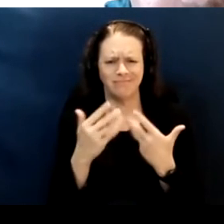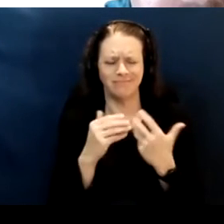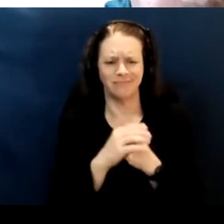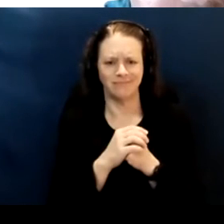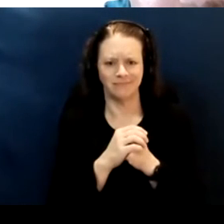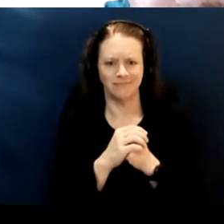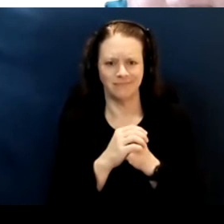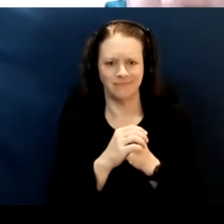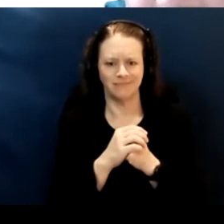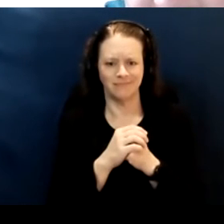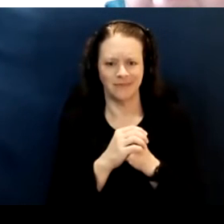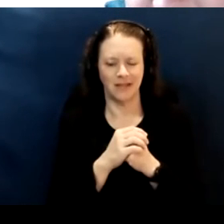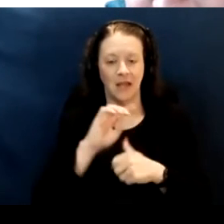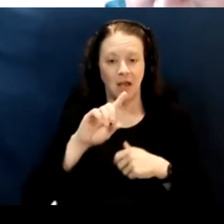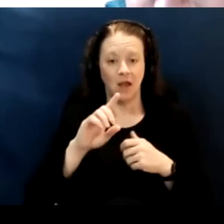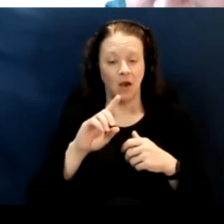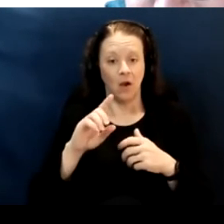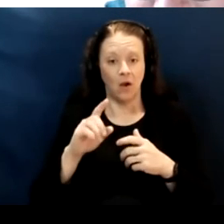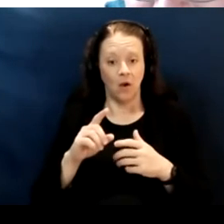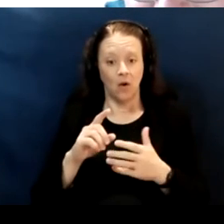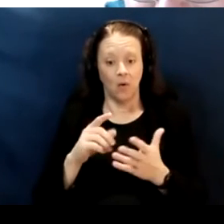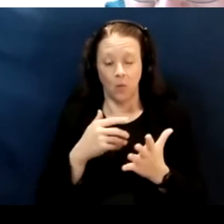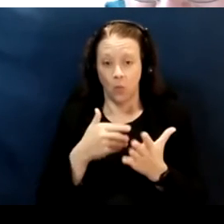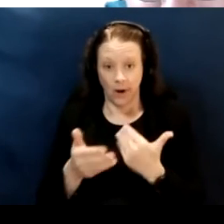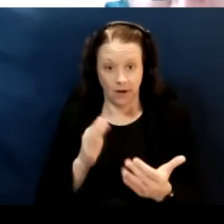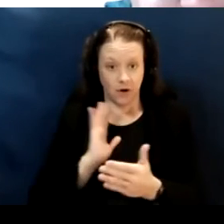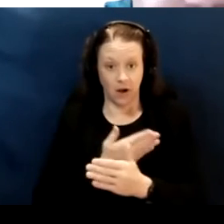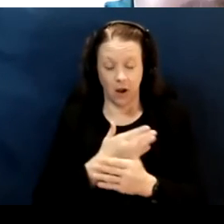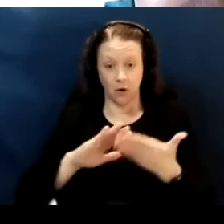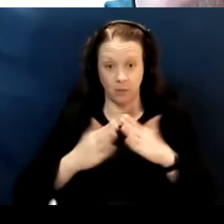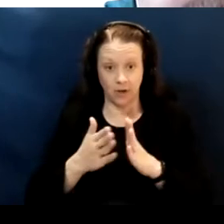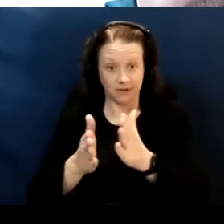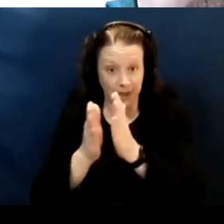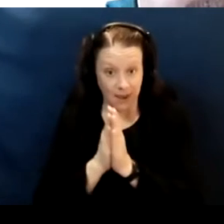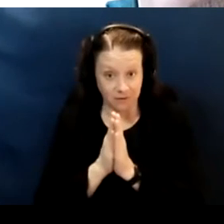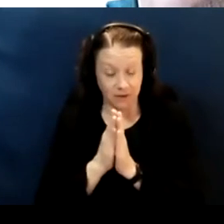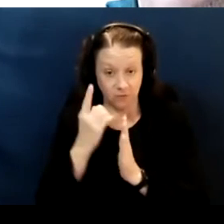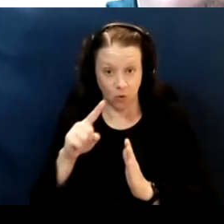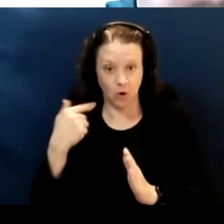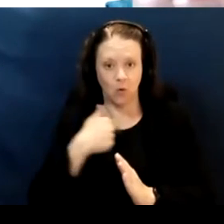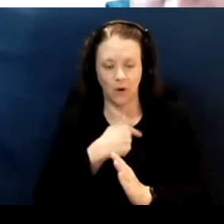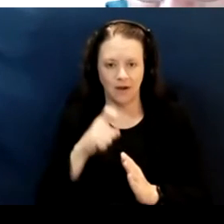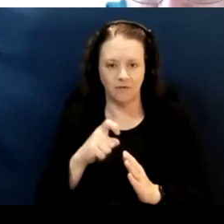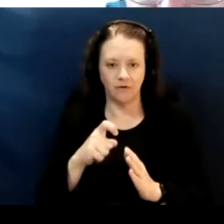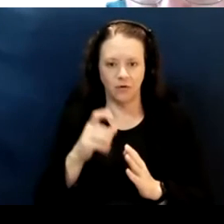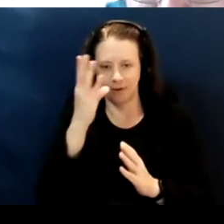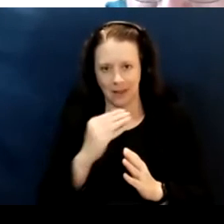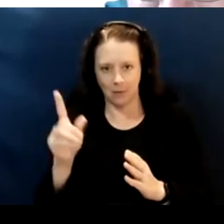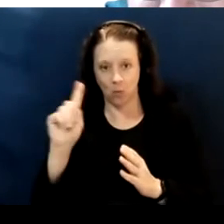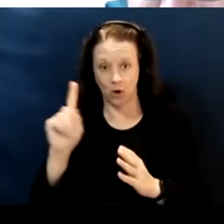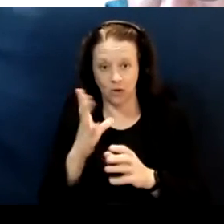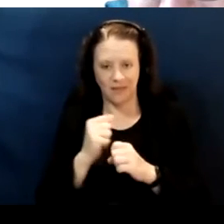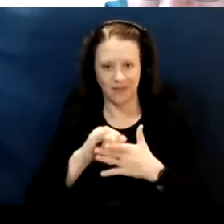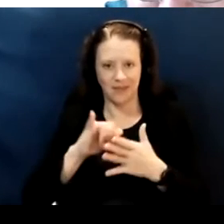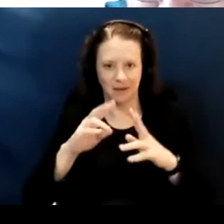Russell, can I? When our community is asking, we got to be able to tell them where to get the interpreted information when